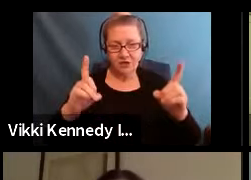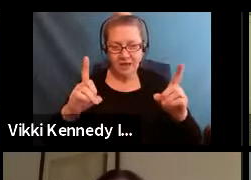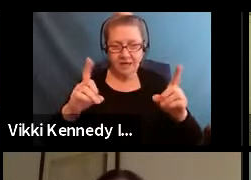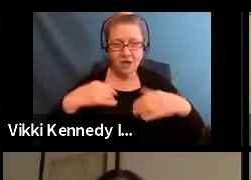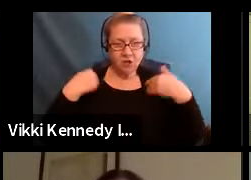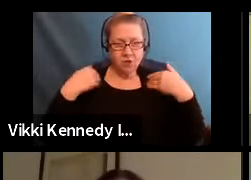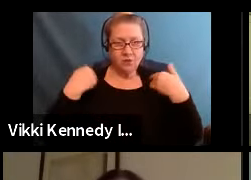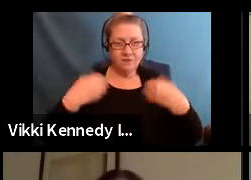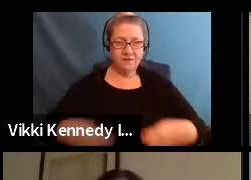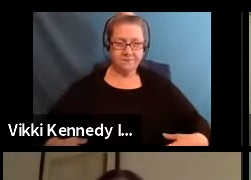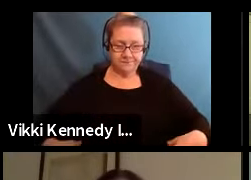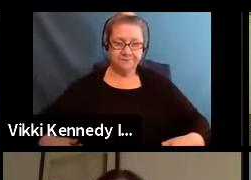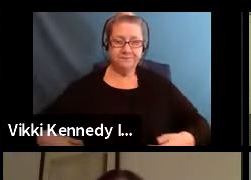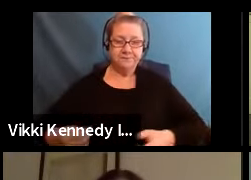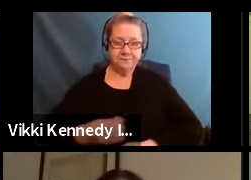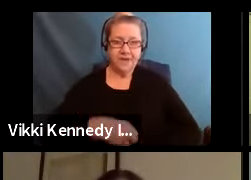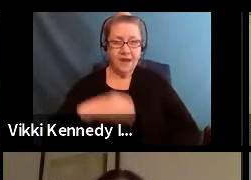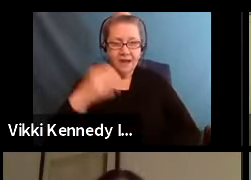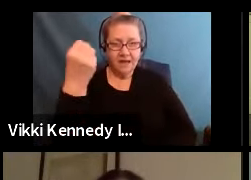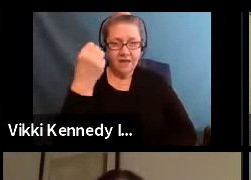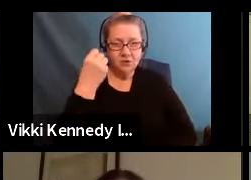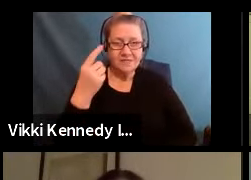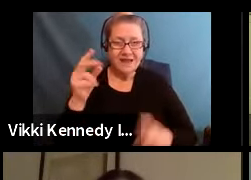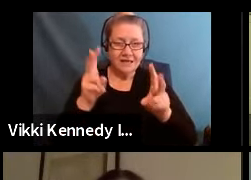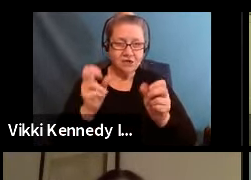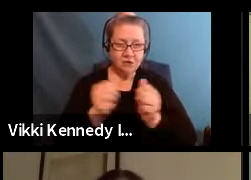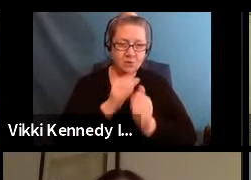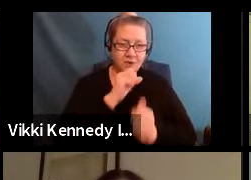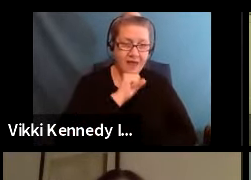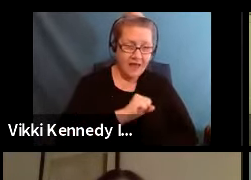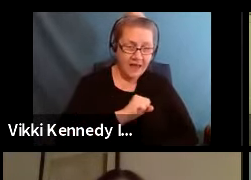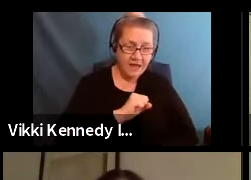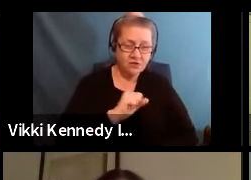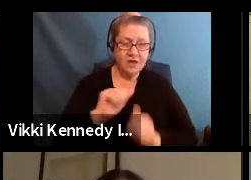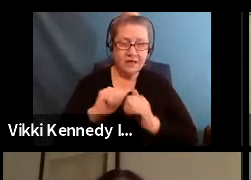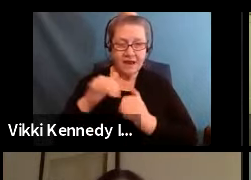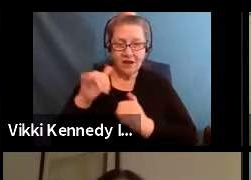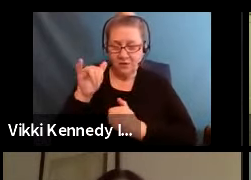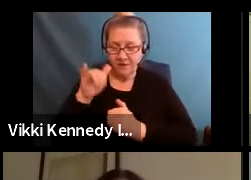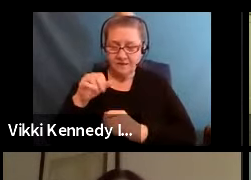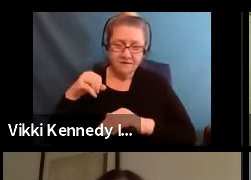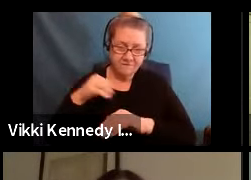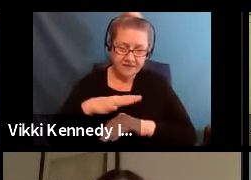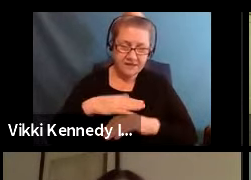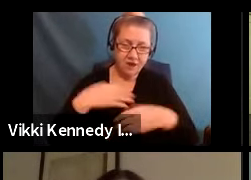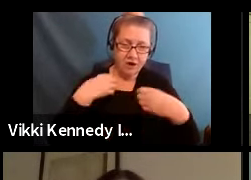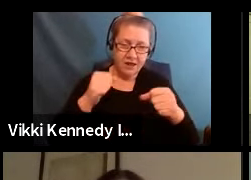youth. But I understand the issues with age and how they are affecting our, our health system.